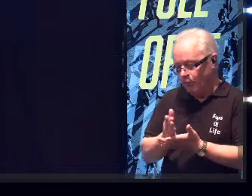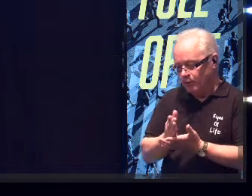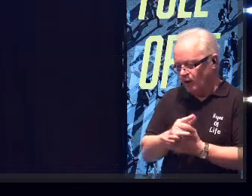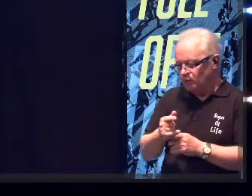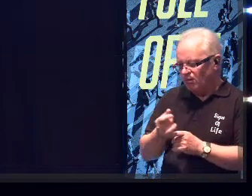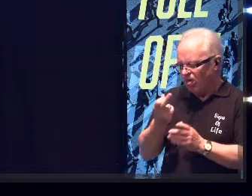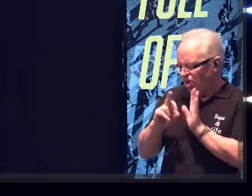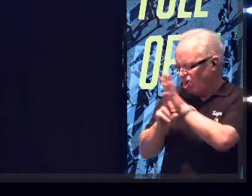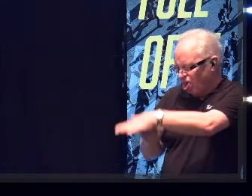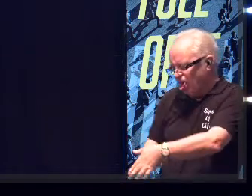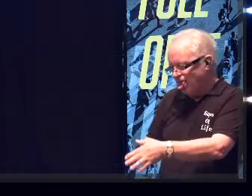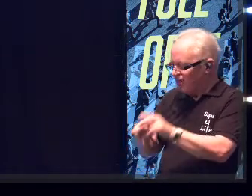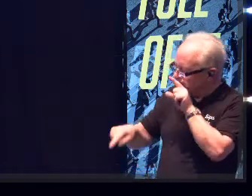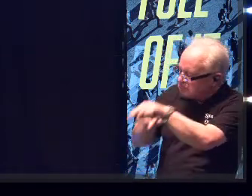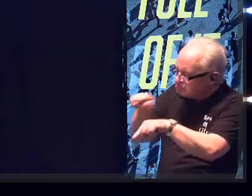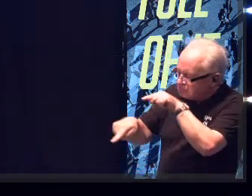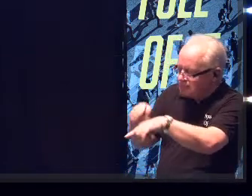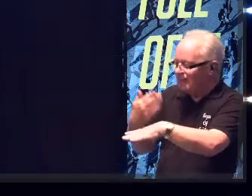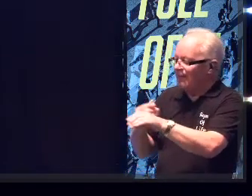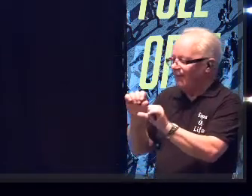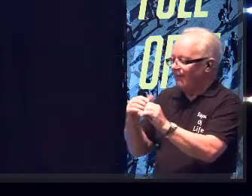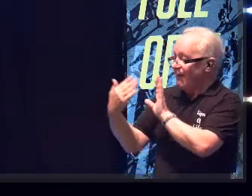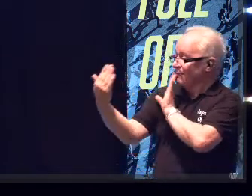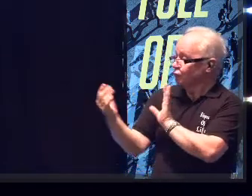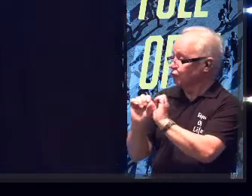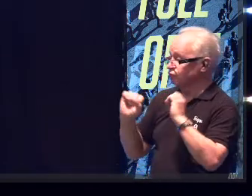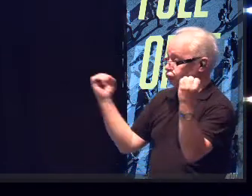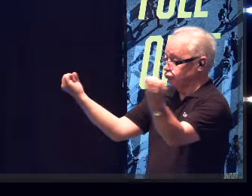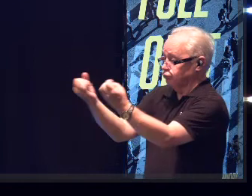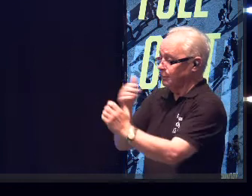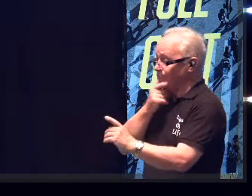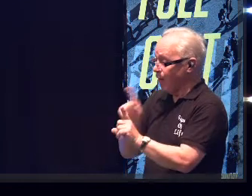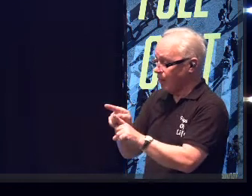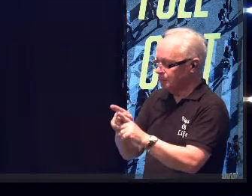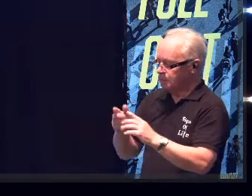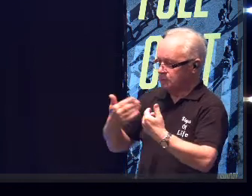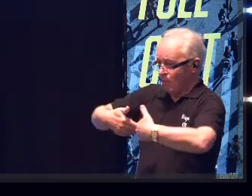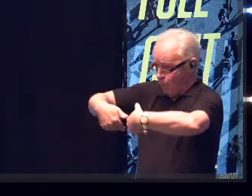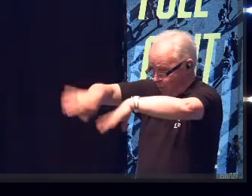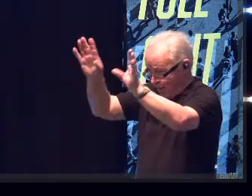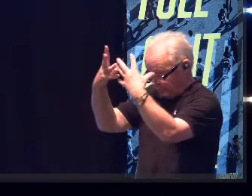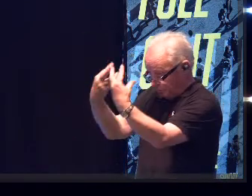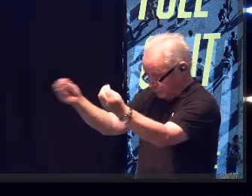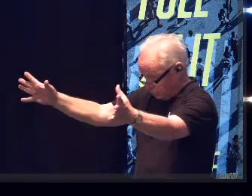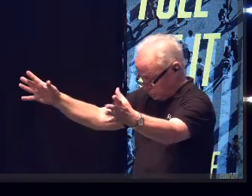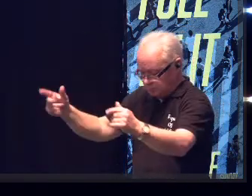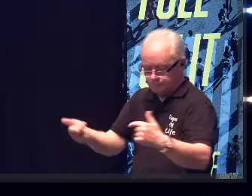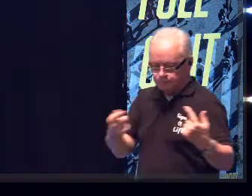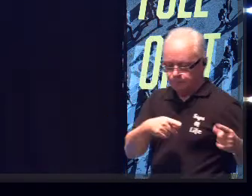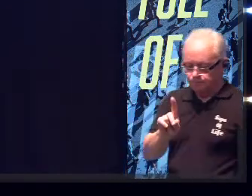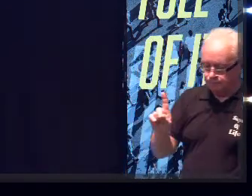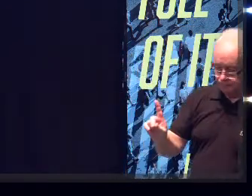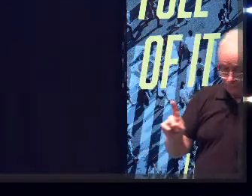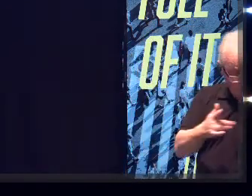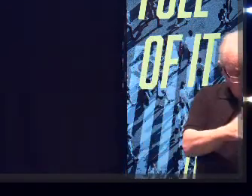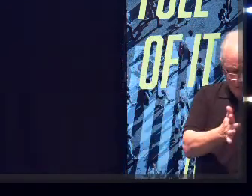crowd. He connected before he started correcting. Verse 10 says, "Then Jesus stood up again and